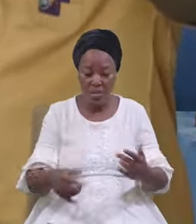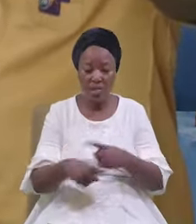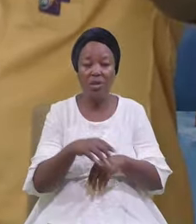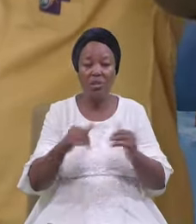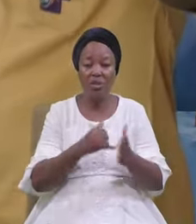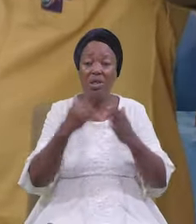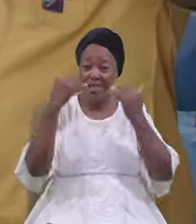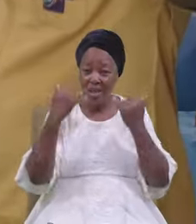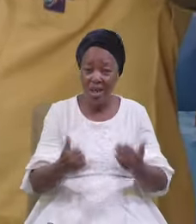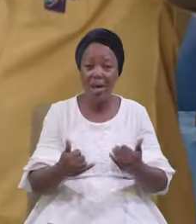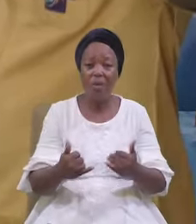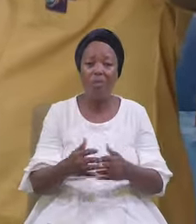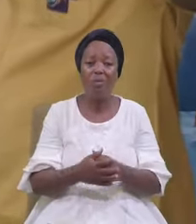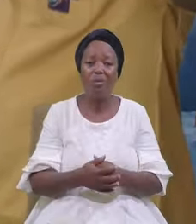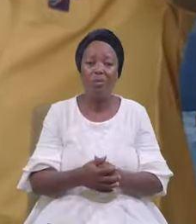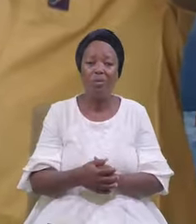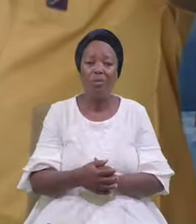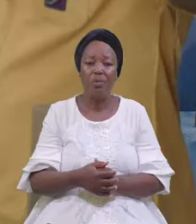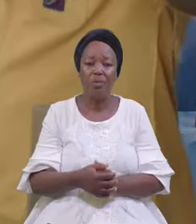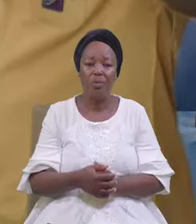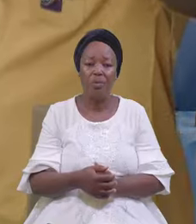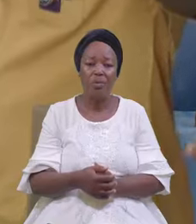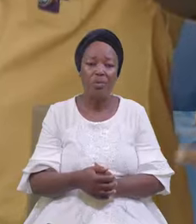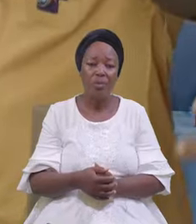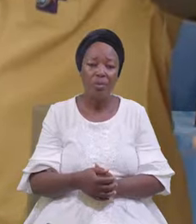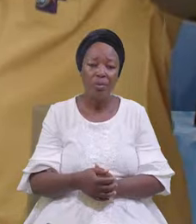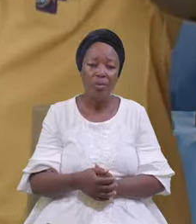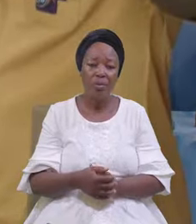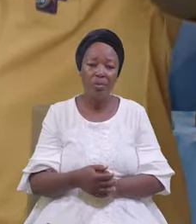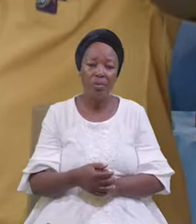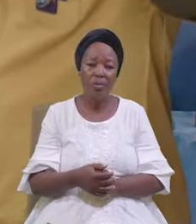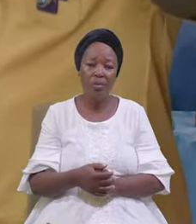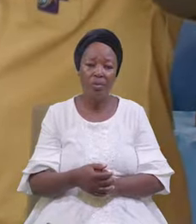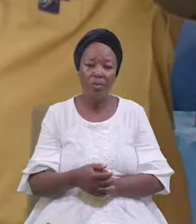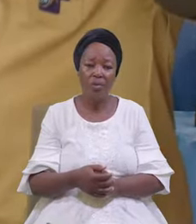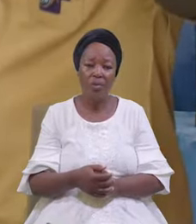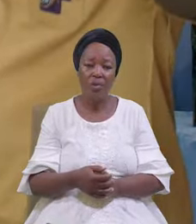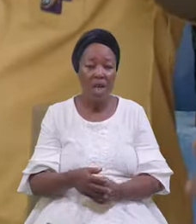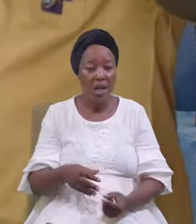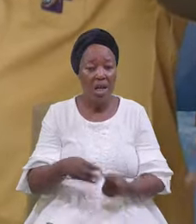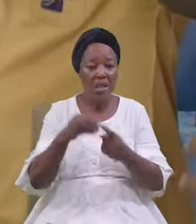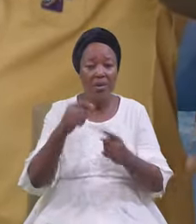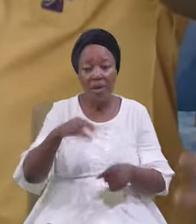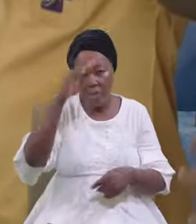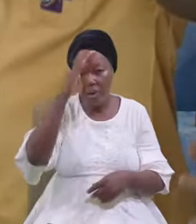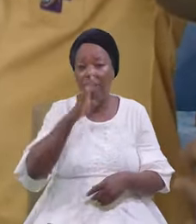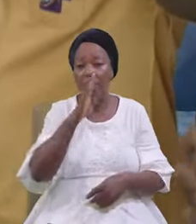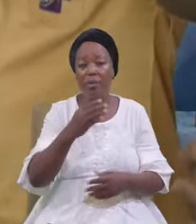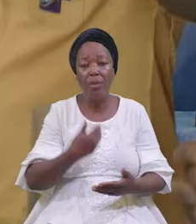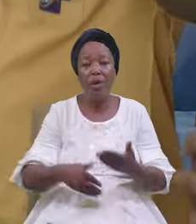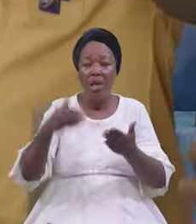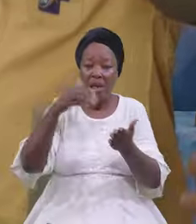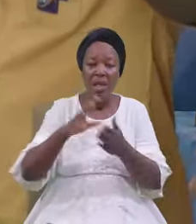it now. Except a man be born again, he cannot